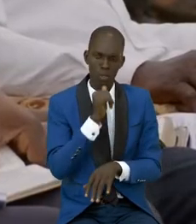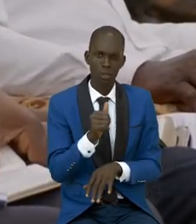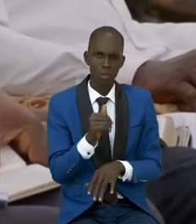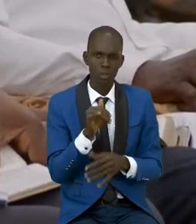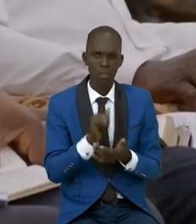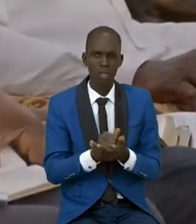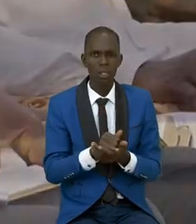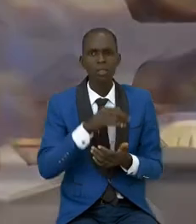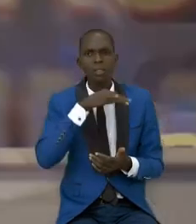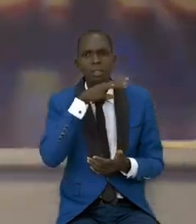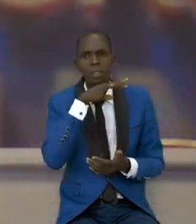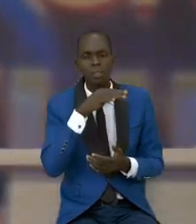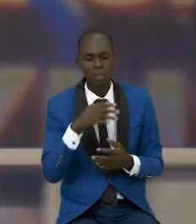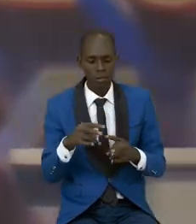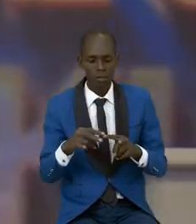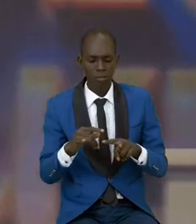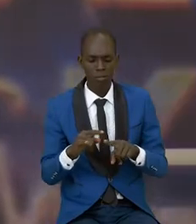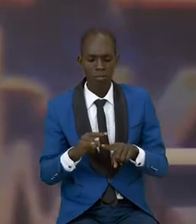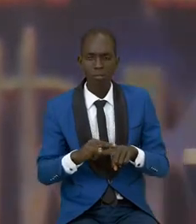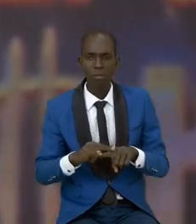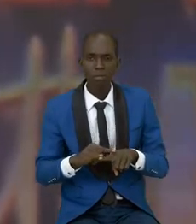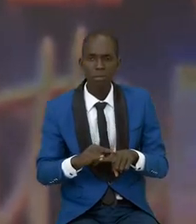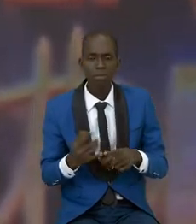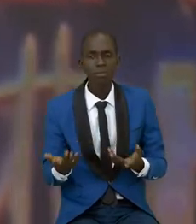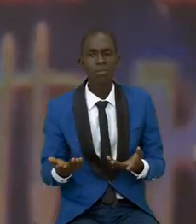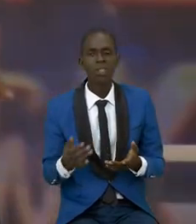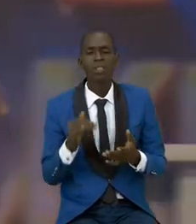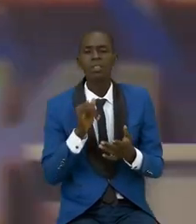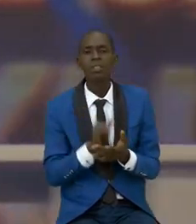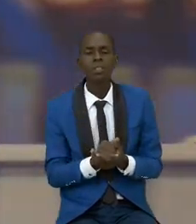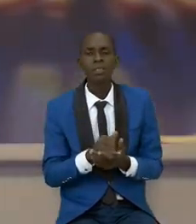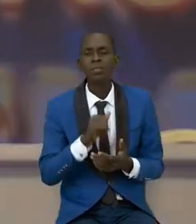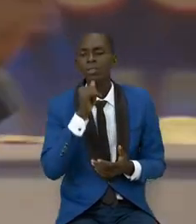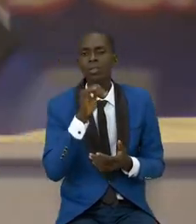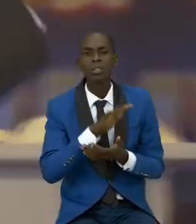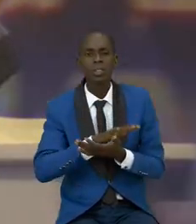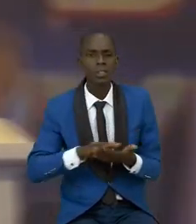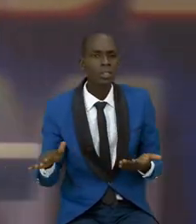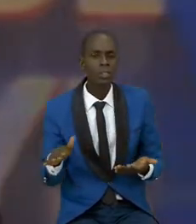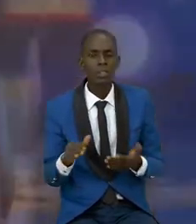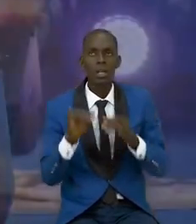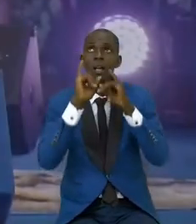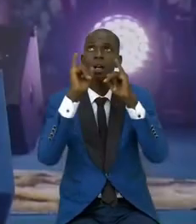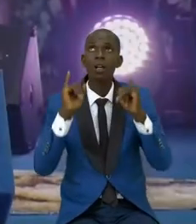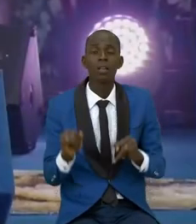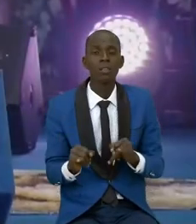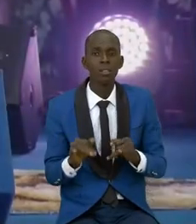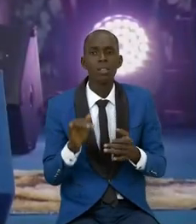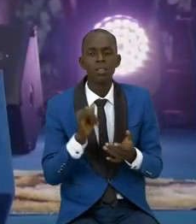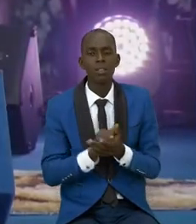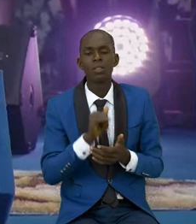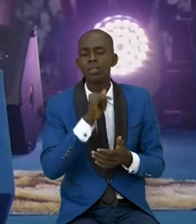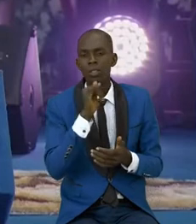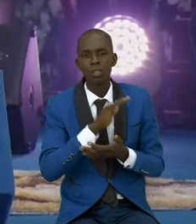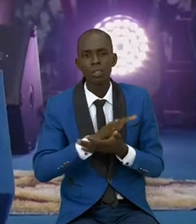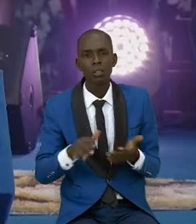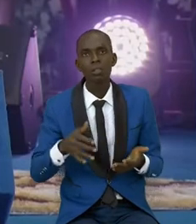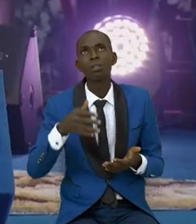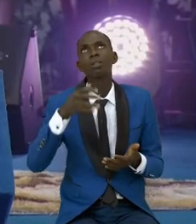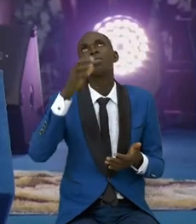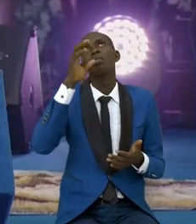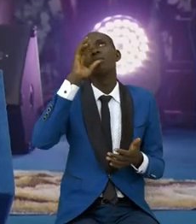unclean cigarette, that unclean idol, that unclean alcohol, the thing that makes